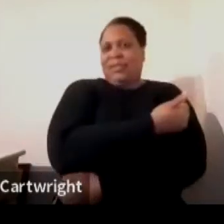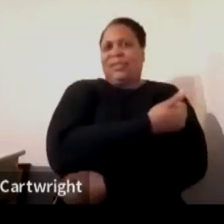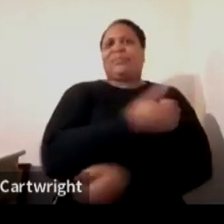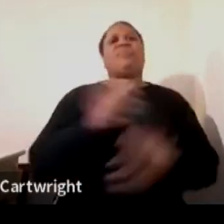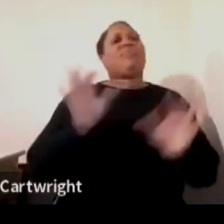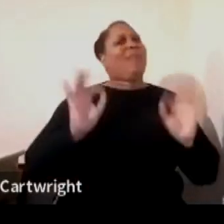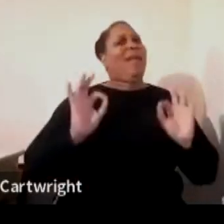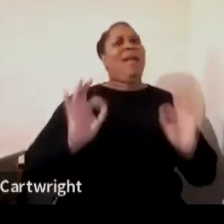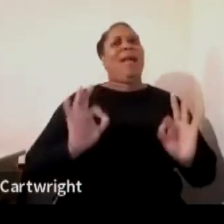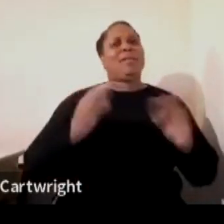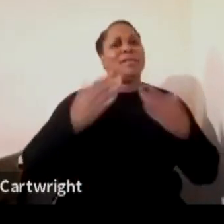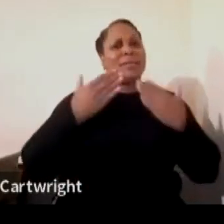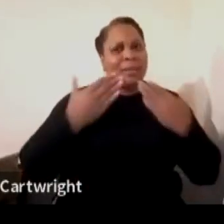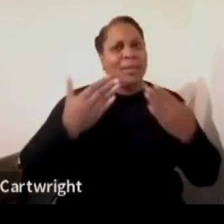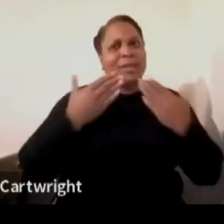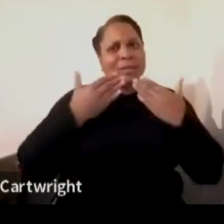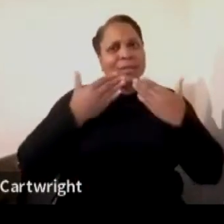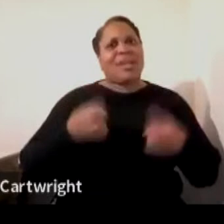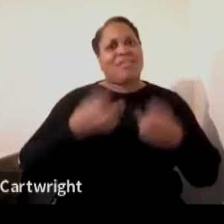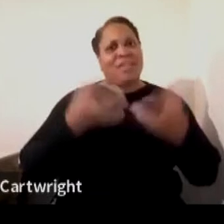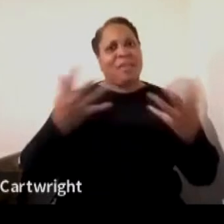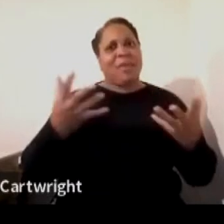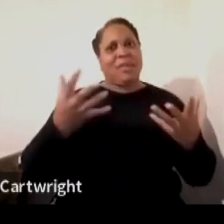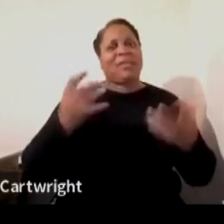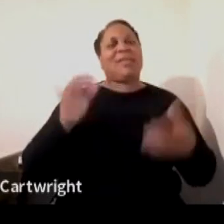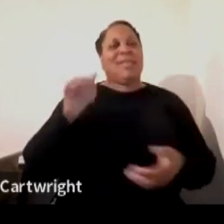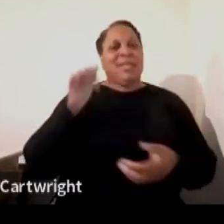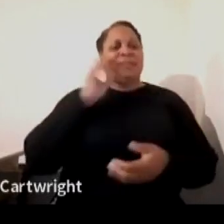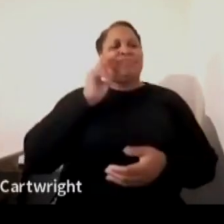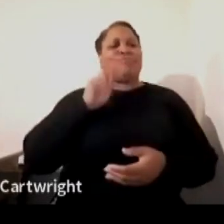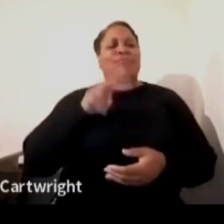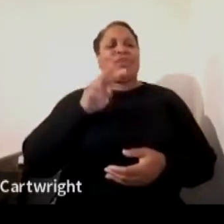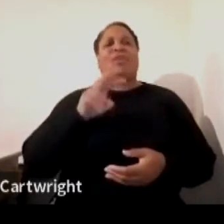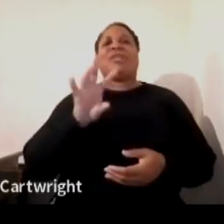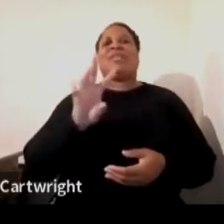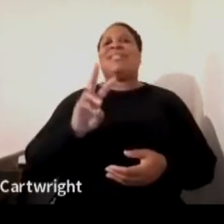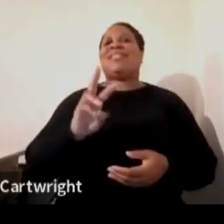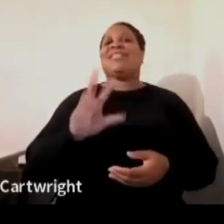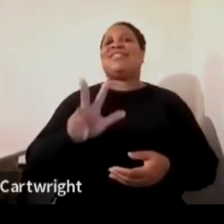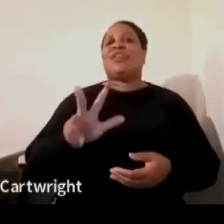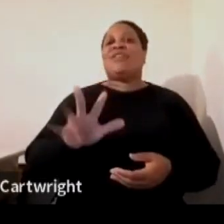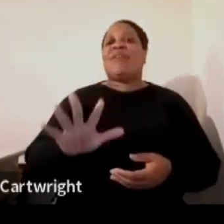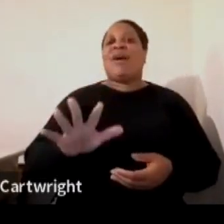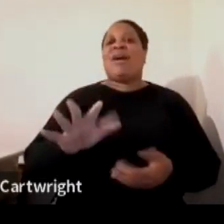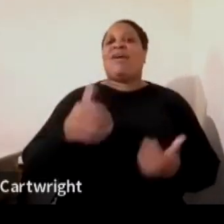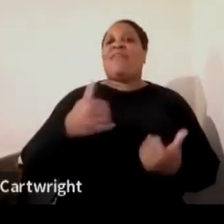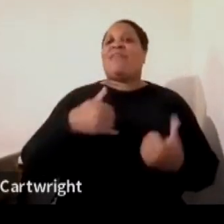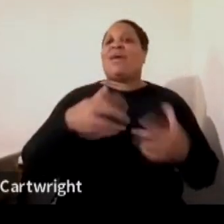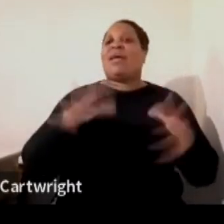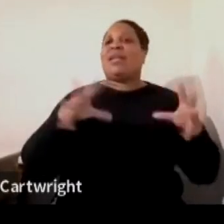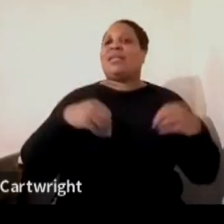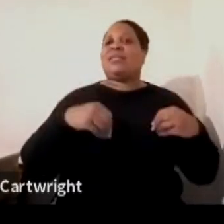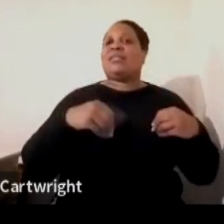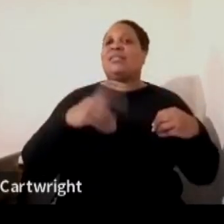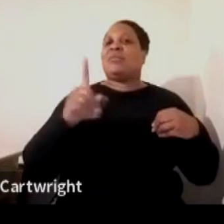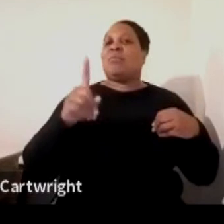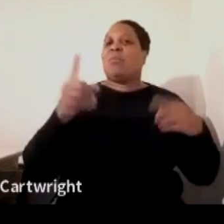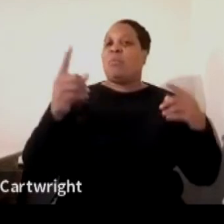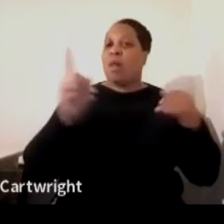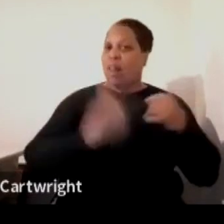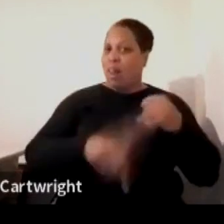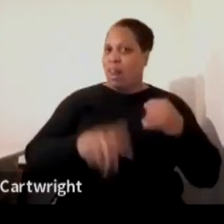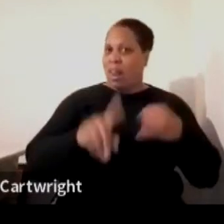much. And I'm conscious of the time, 6:35. So I'll just take one final question